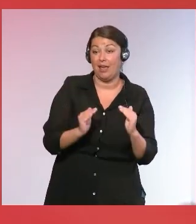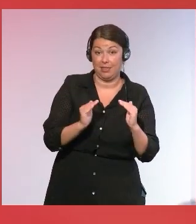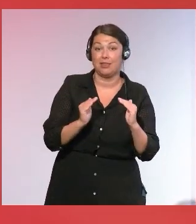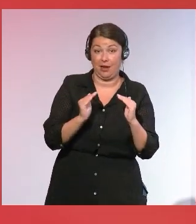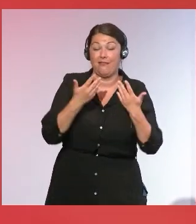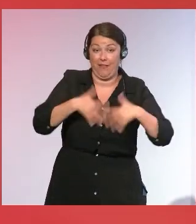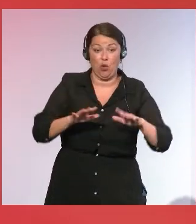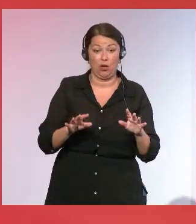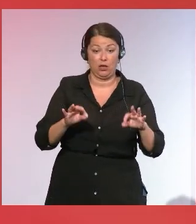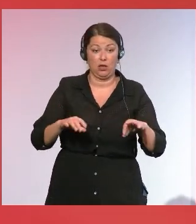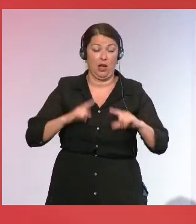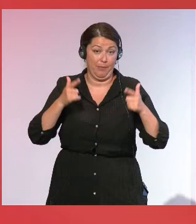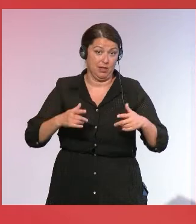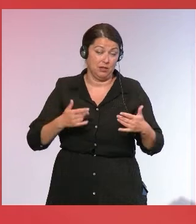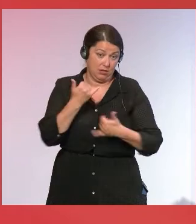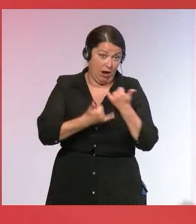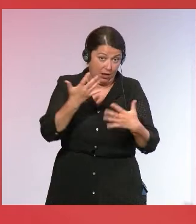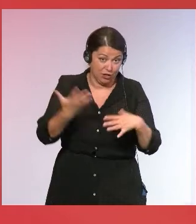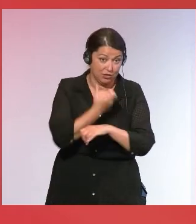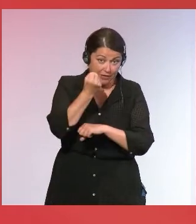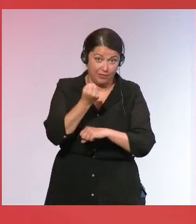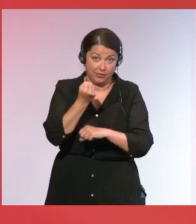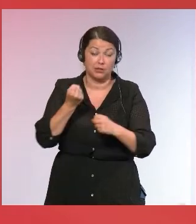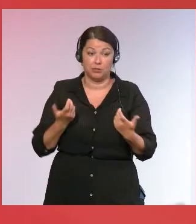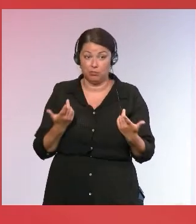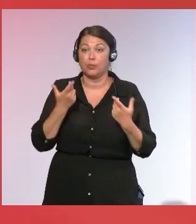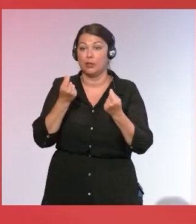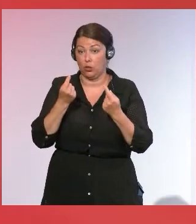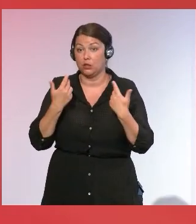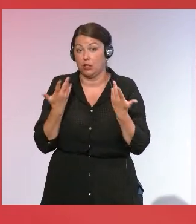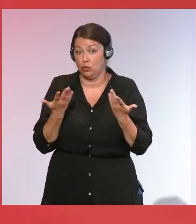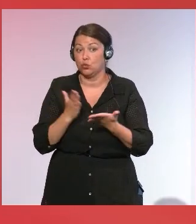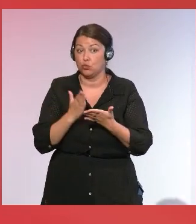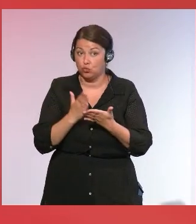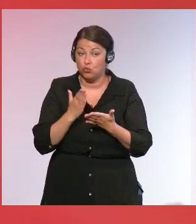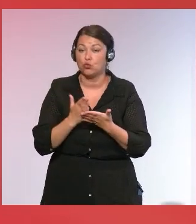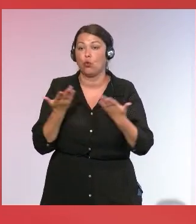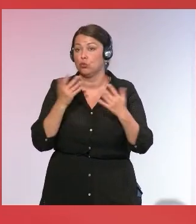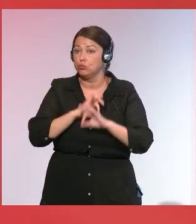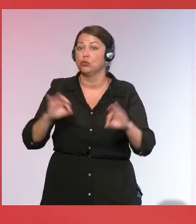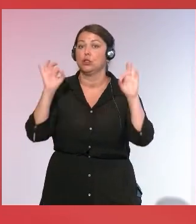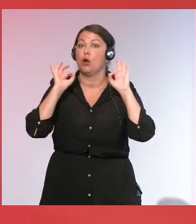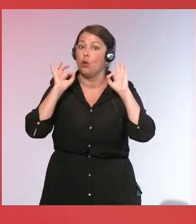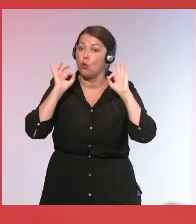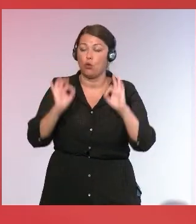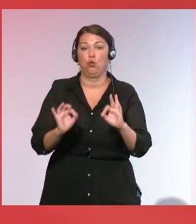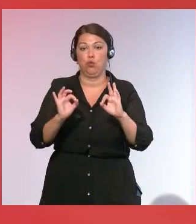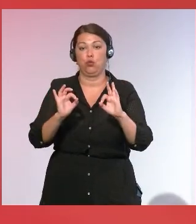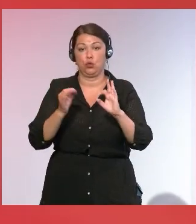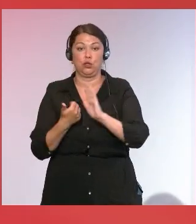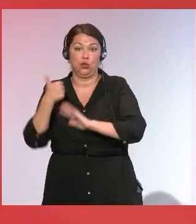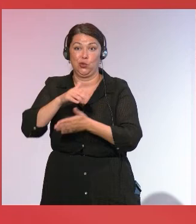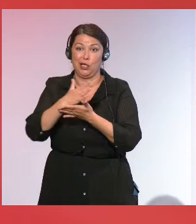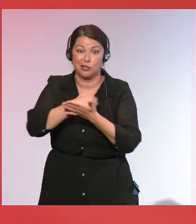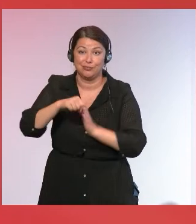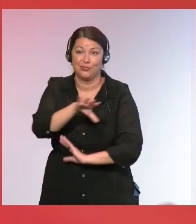disease per year. So that's a really good health co-benefit, a really good health advantage there. So it's very